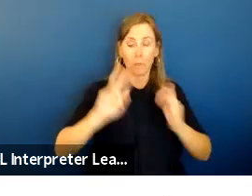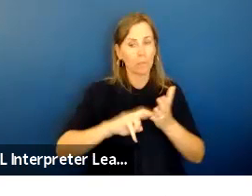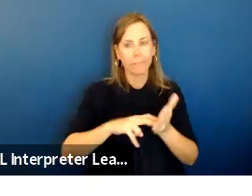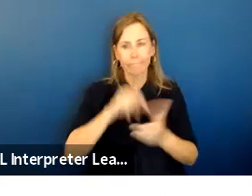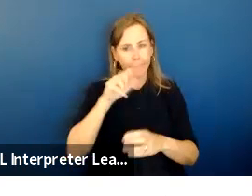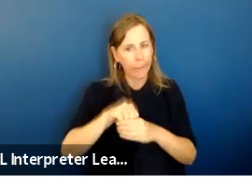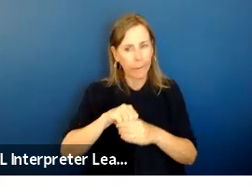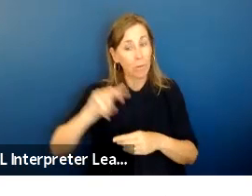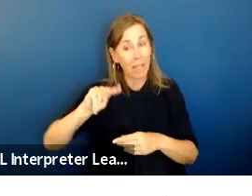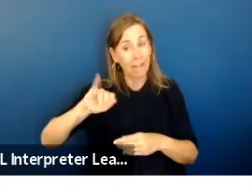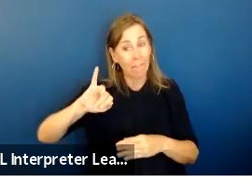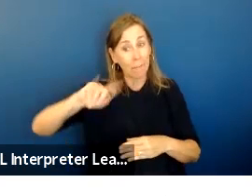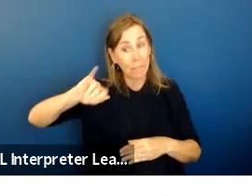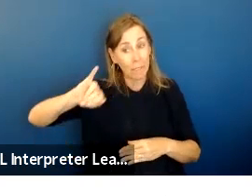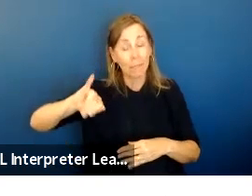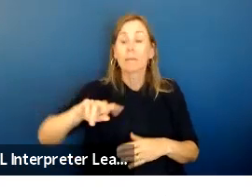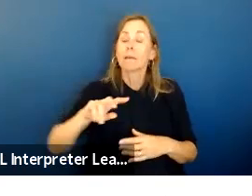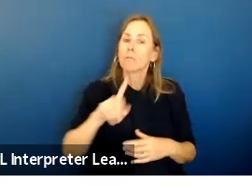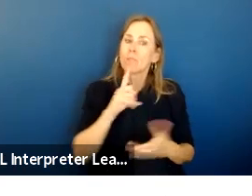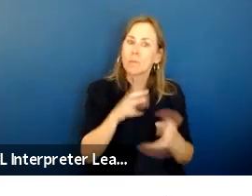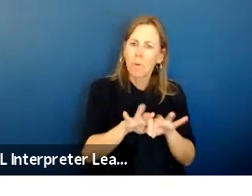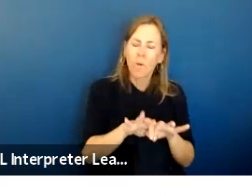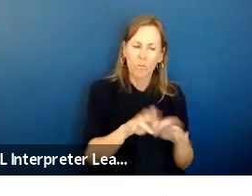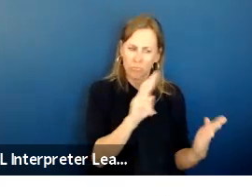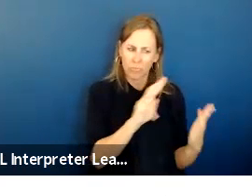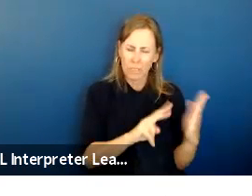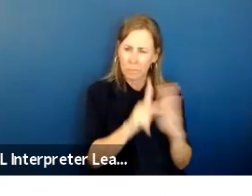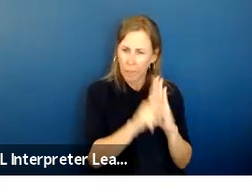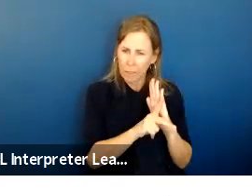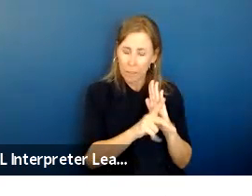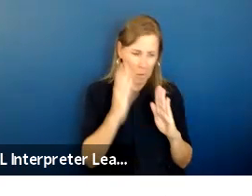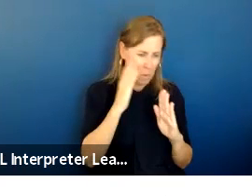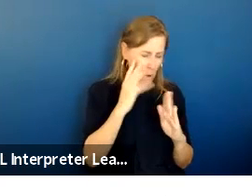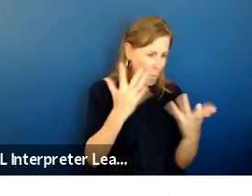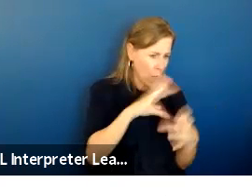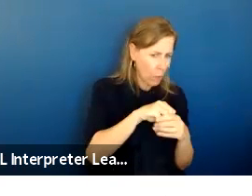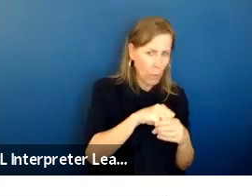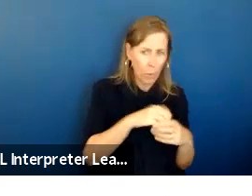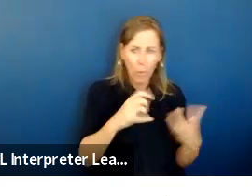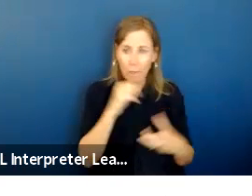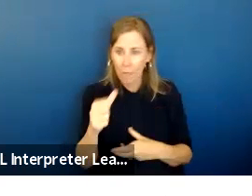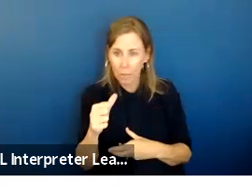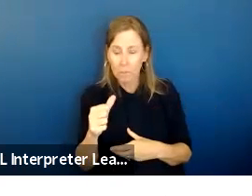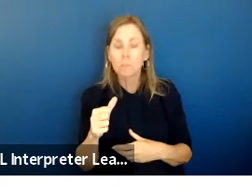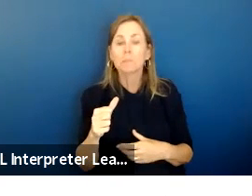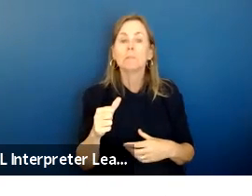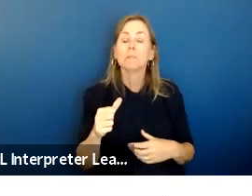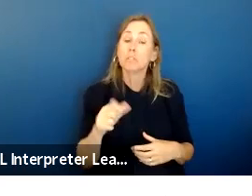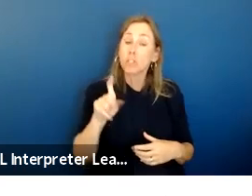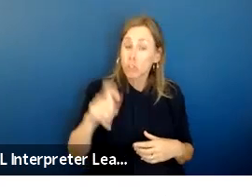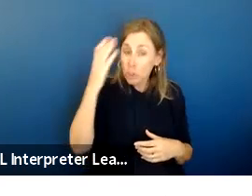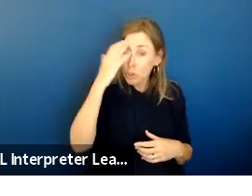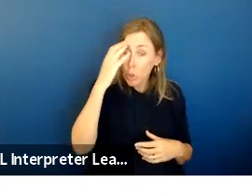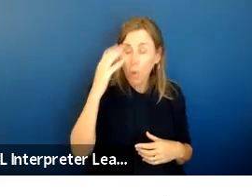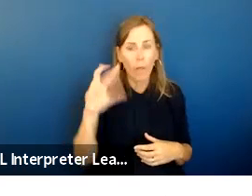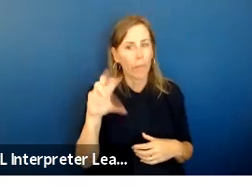read your policy so that you know what is and is not covered. It should be noted that there's a 30-day